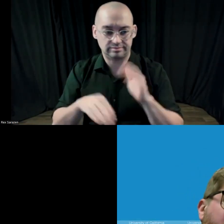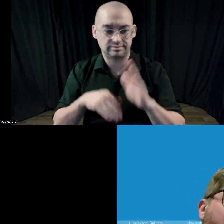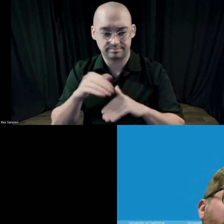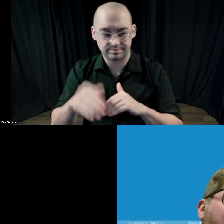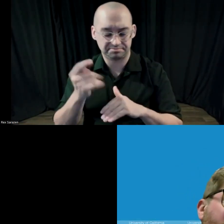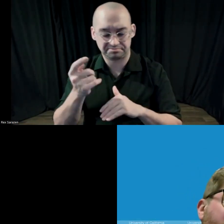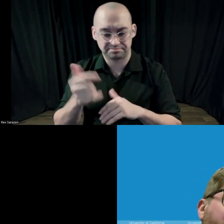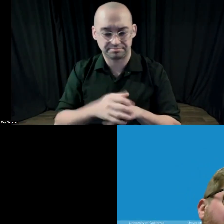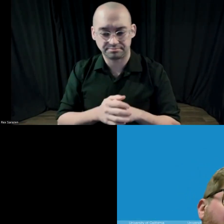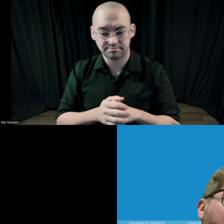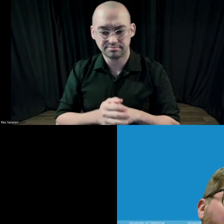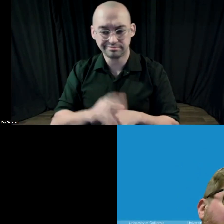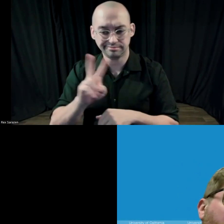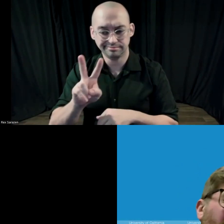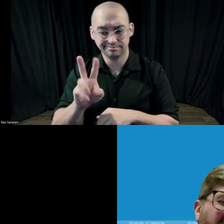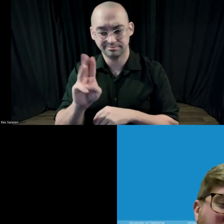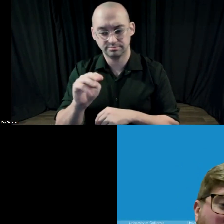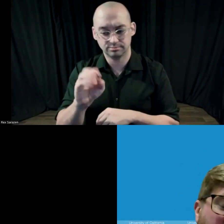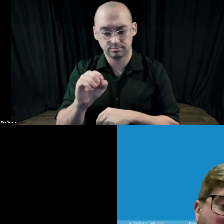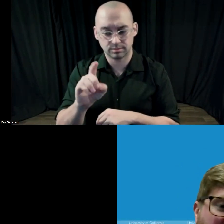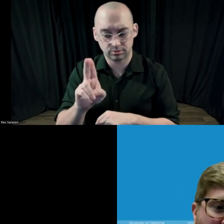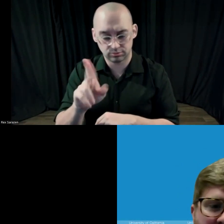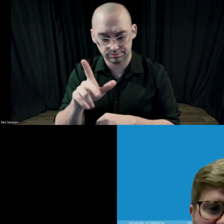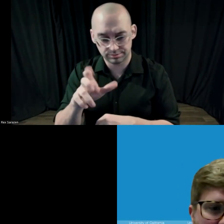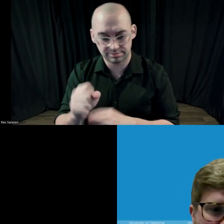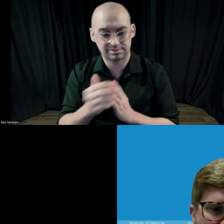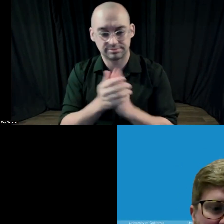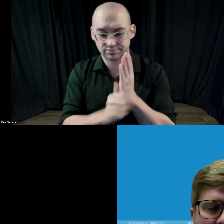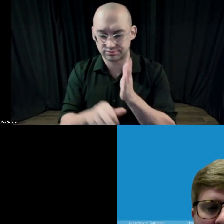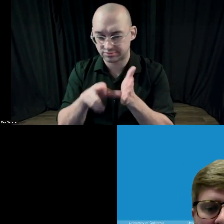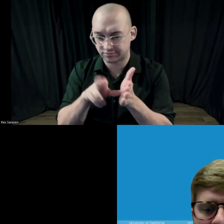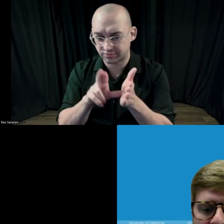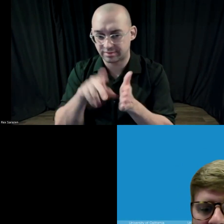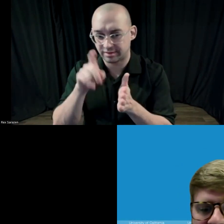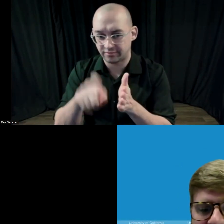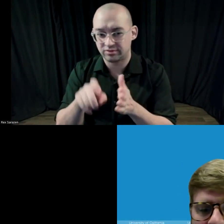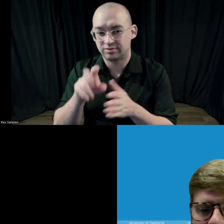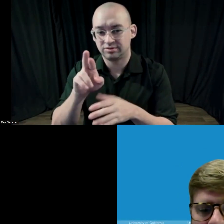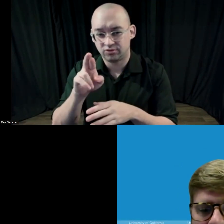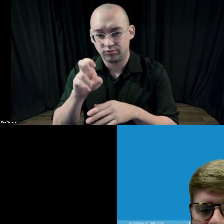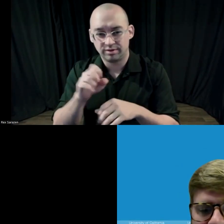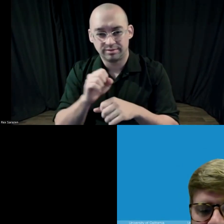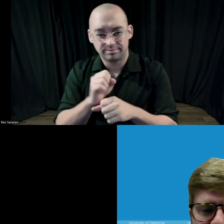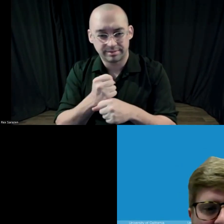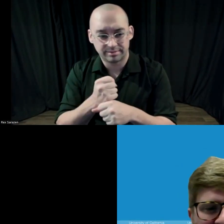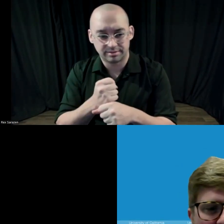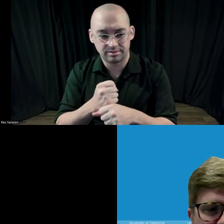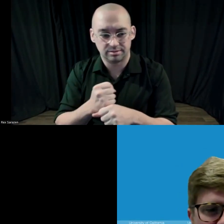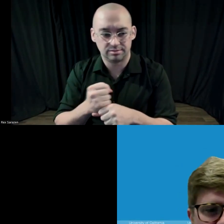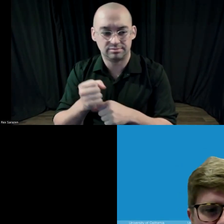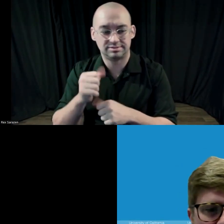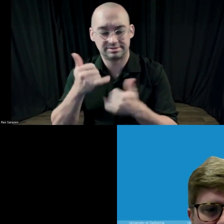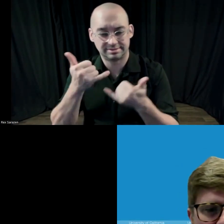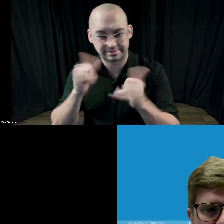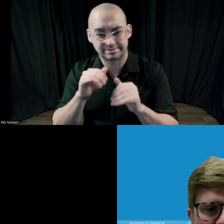and two of the modules, as part of our expert review, we needed to revamp a bit. And so we're still in this iterative